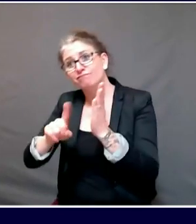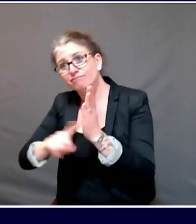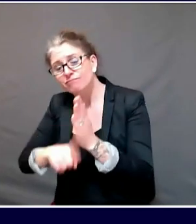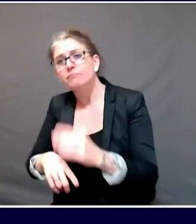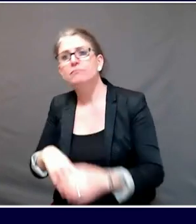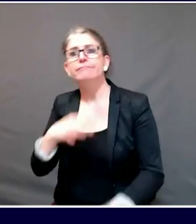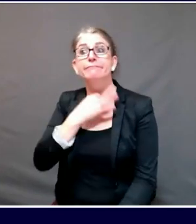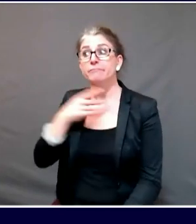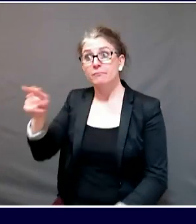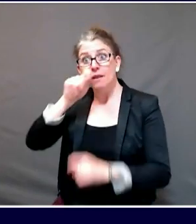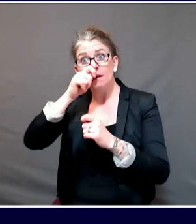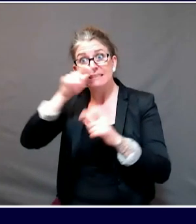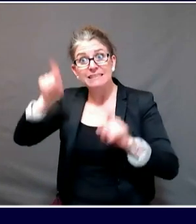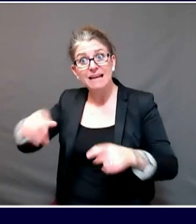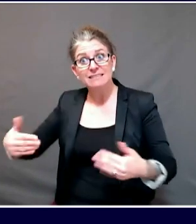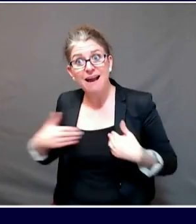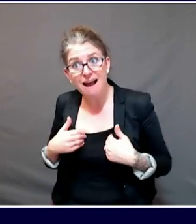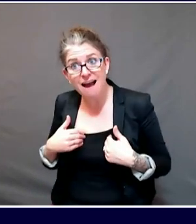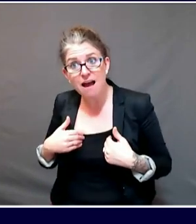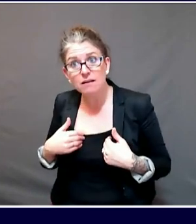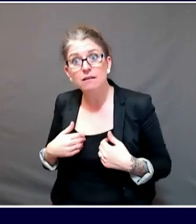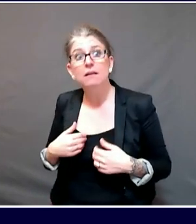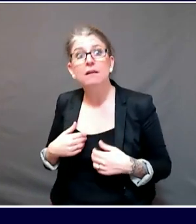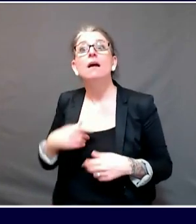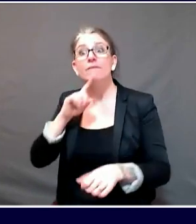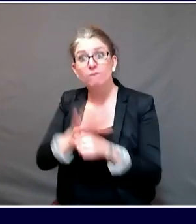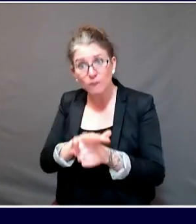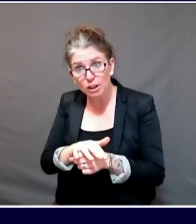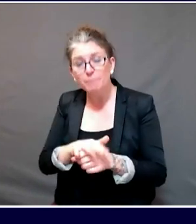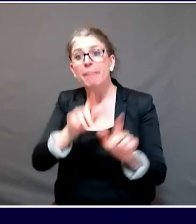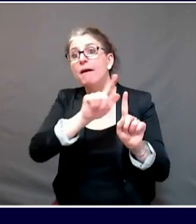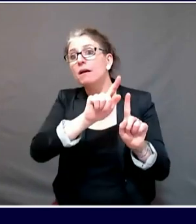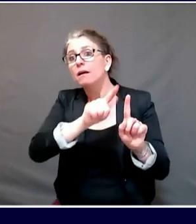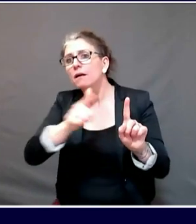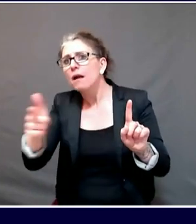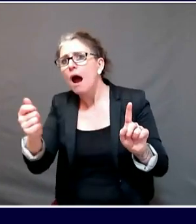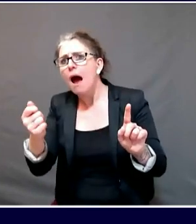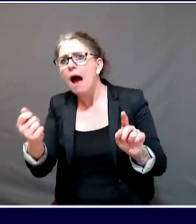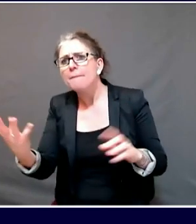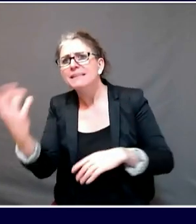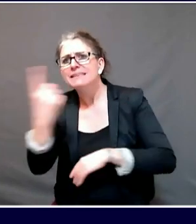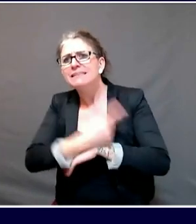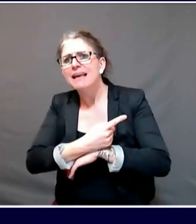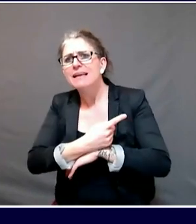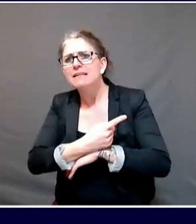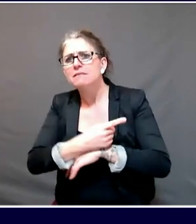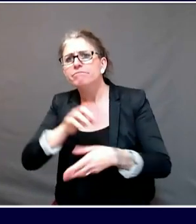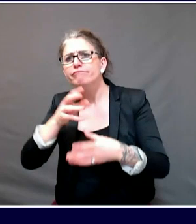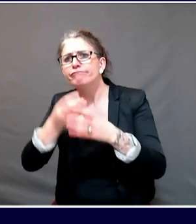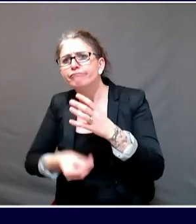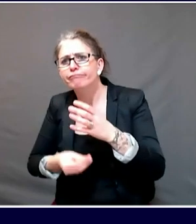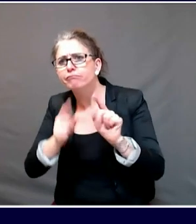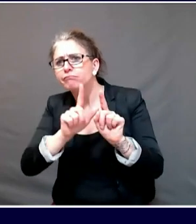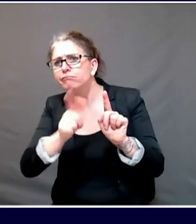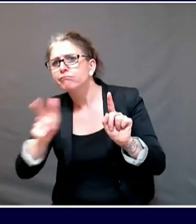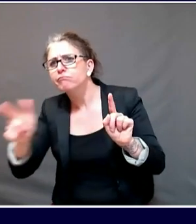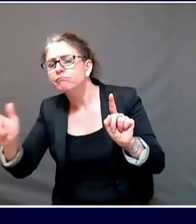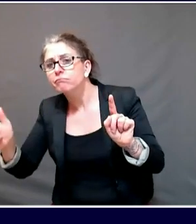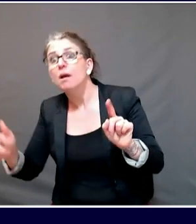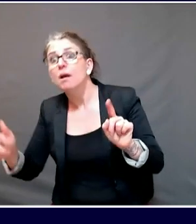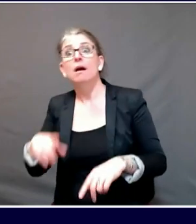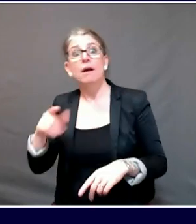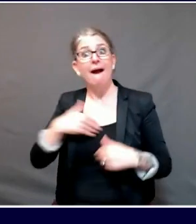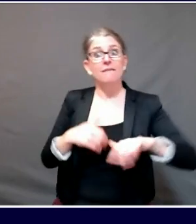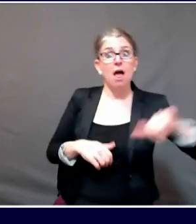algorithm that we use to determine whether someone died with COVID and thus is counted among our deaths, or whether if they died after